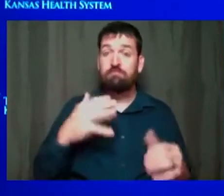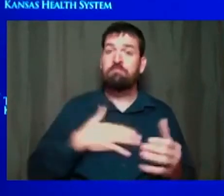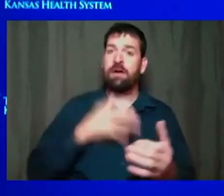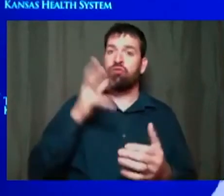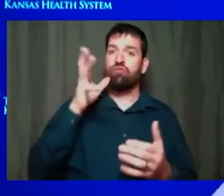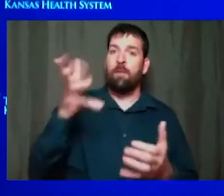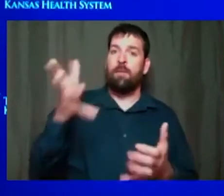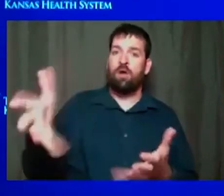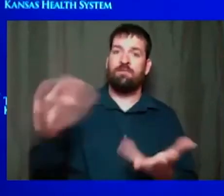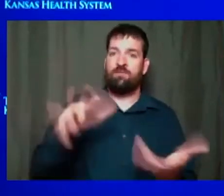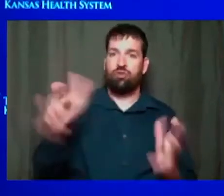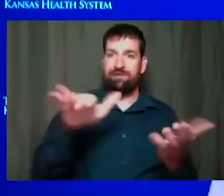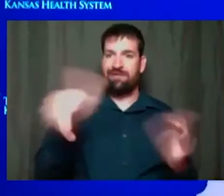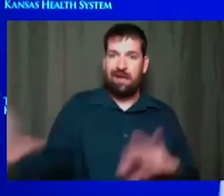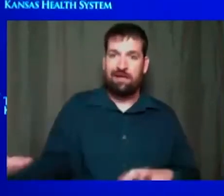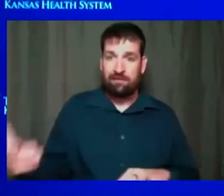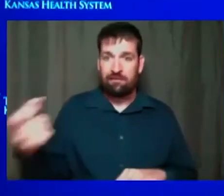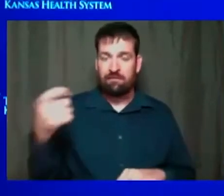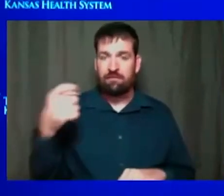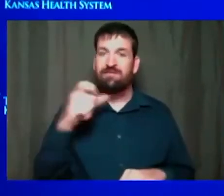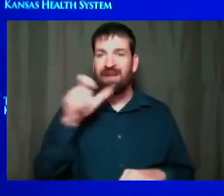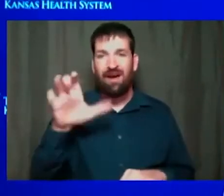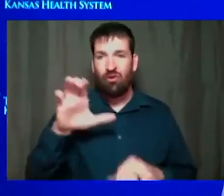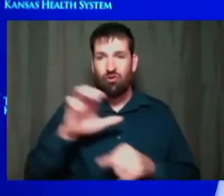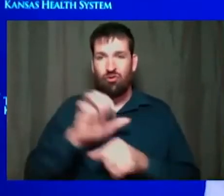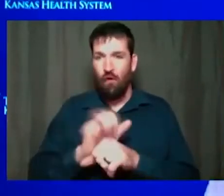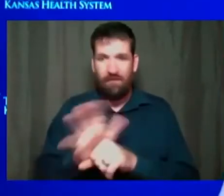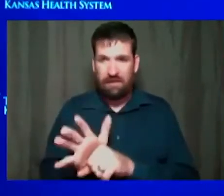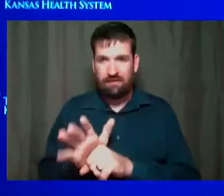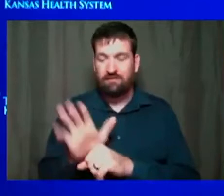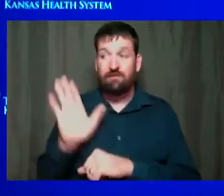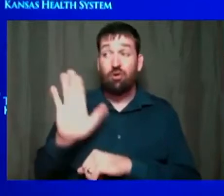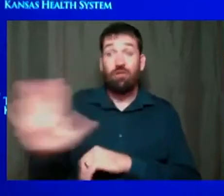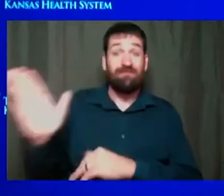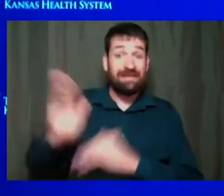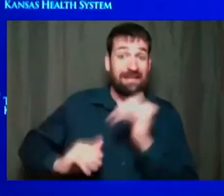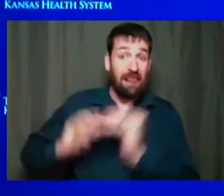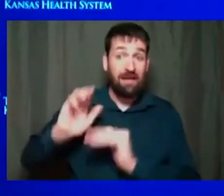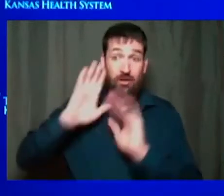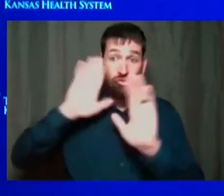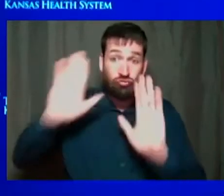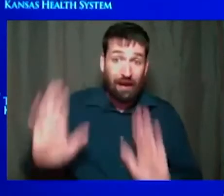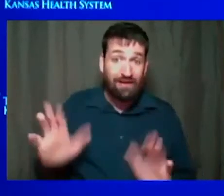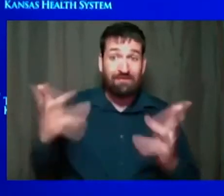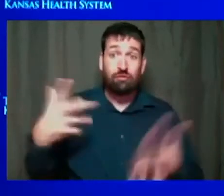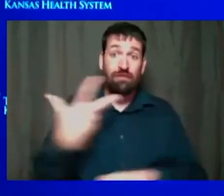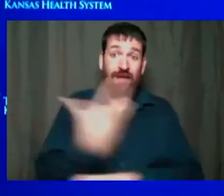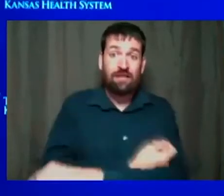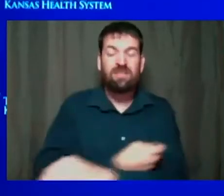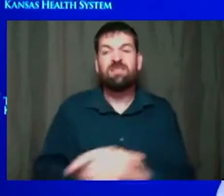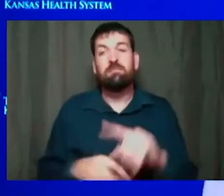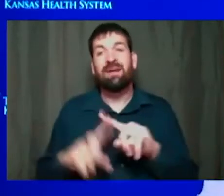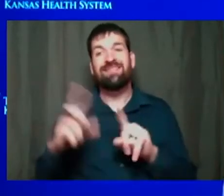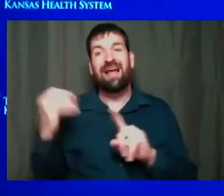of COVID. Her facility was great about it. She was vaccinated. It was that isolation. And so it really taking